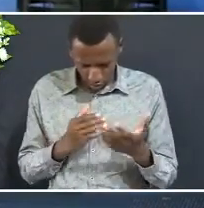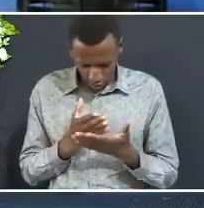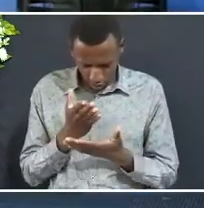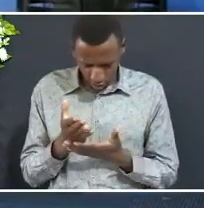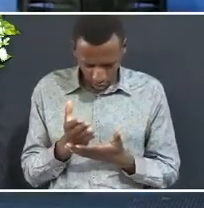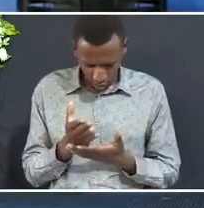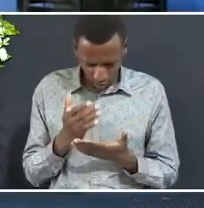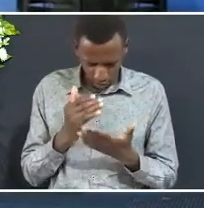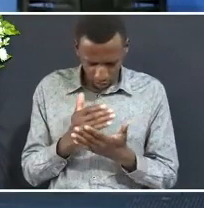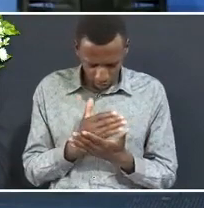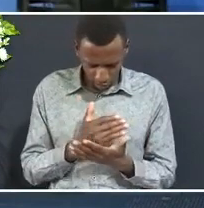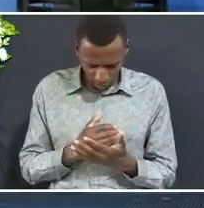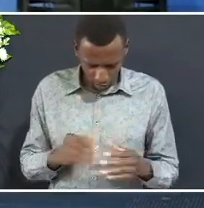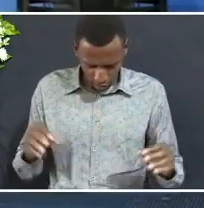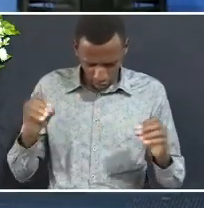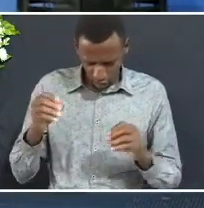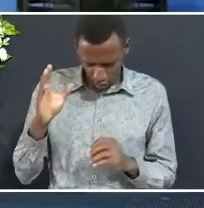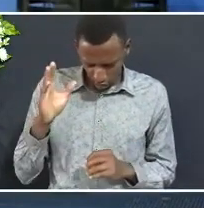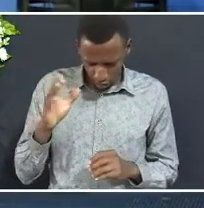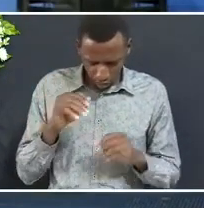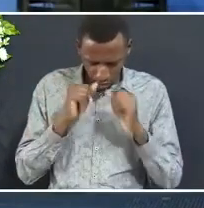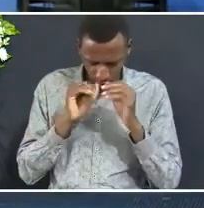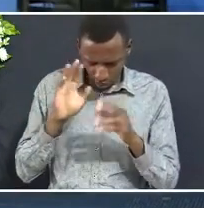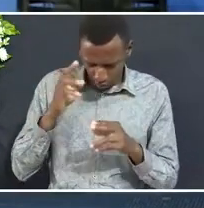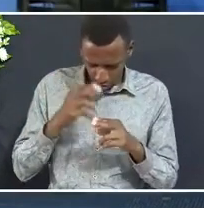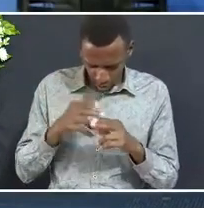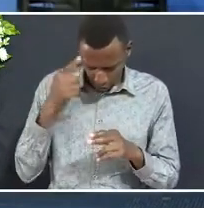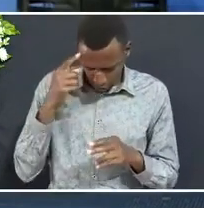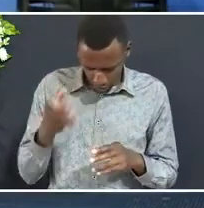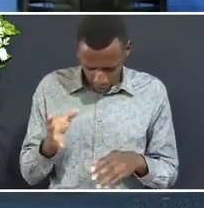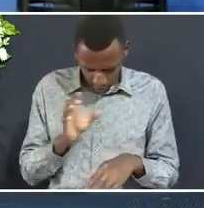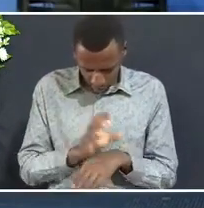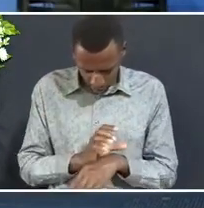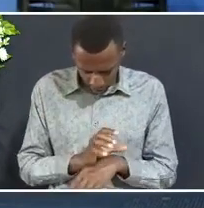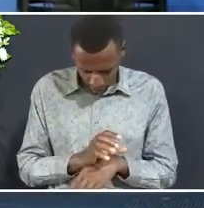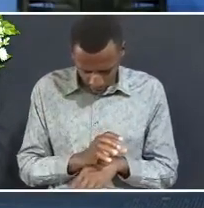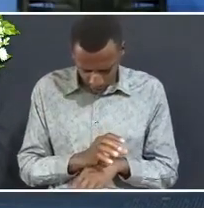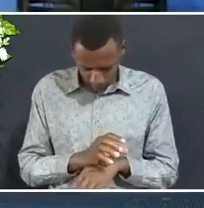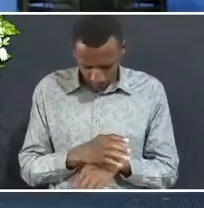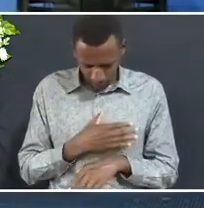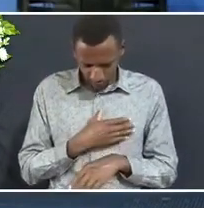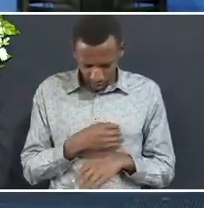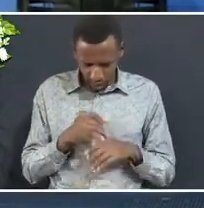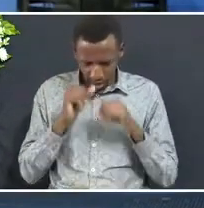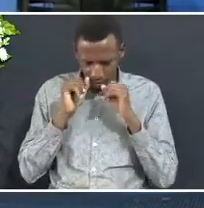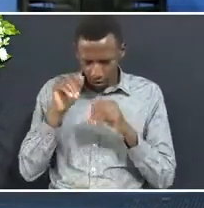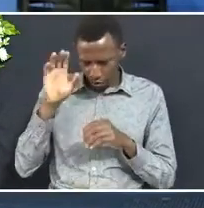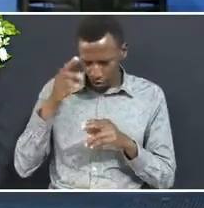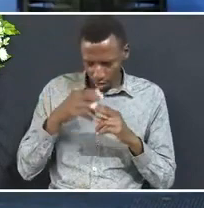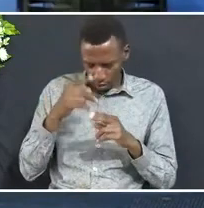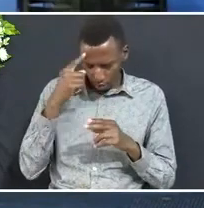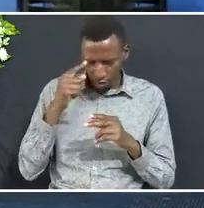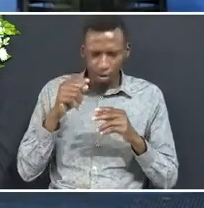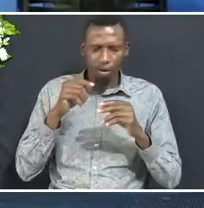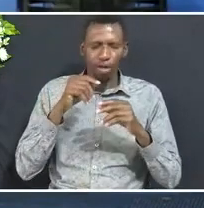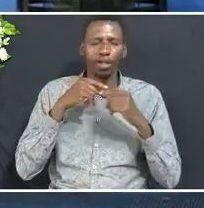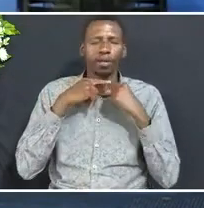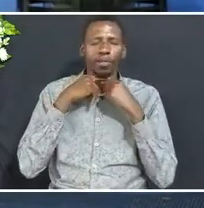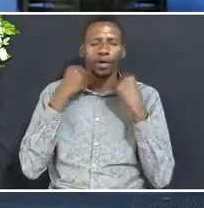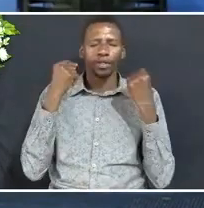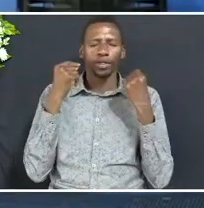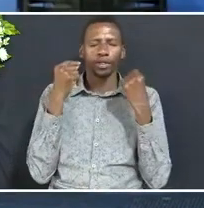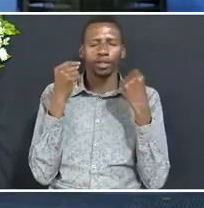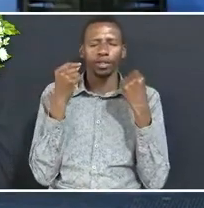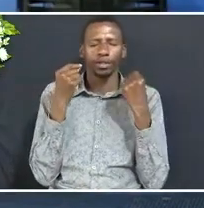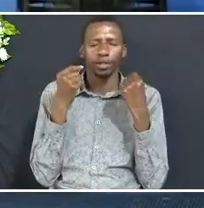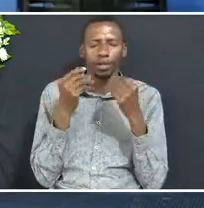God. I bless your name for this church, and I bless your name for the pastor that stood before your